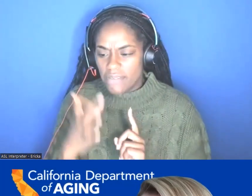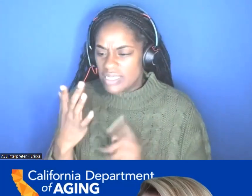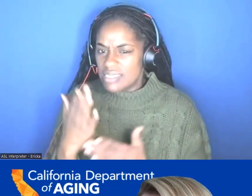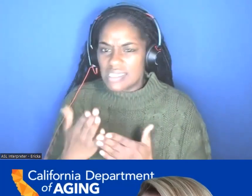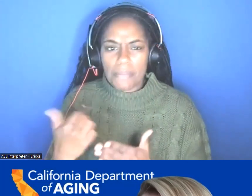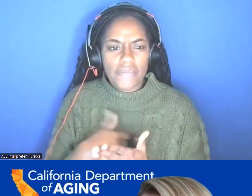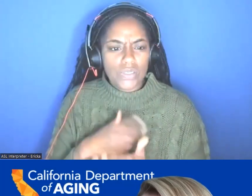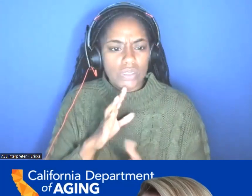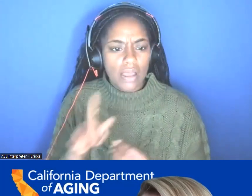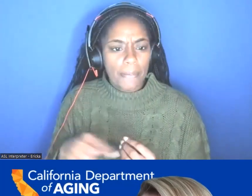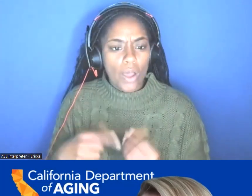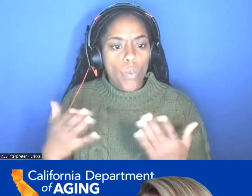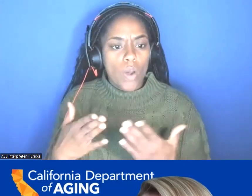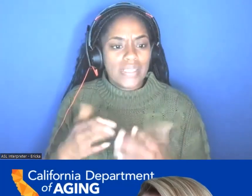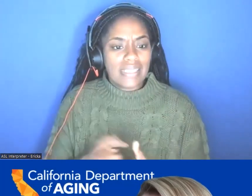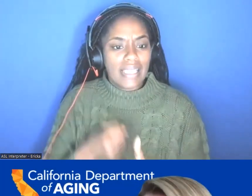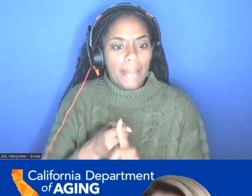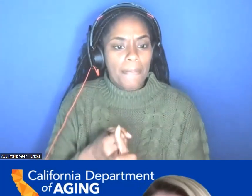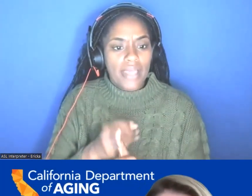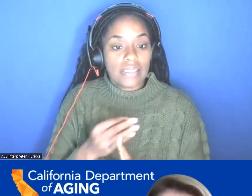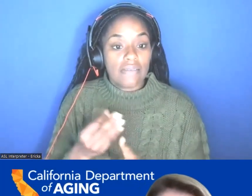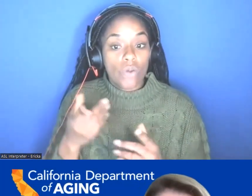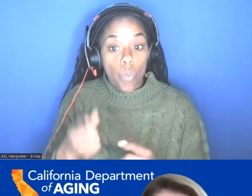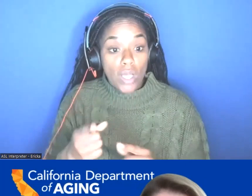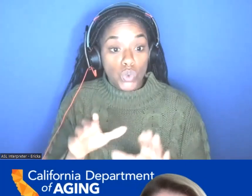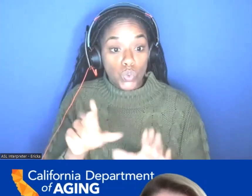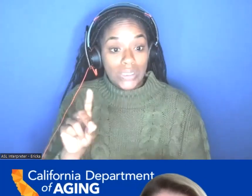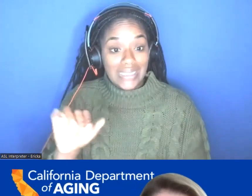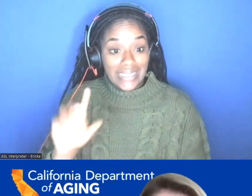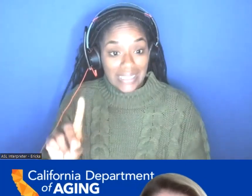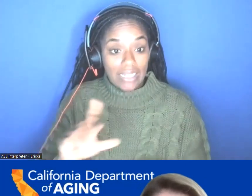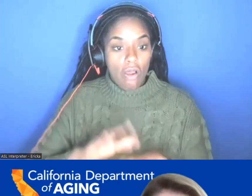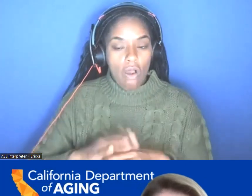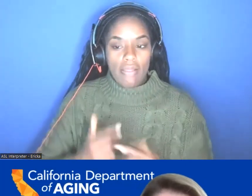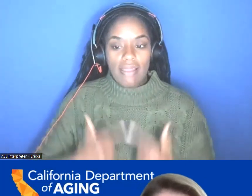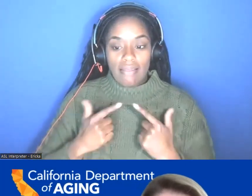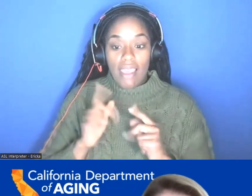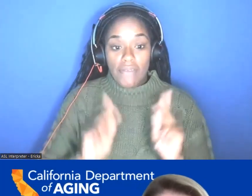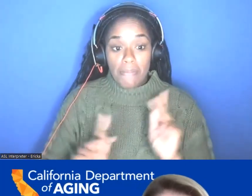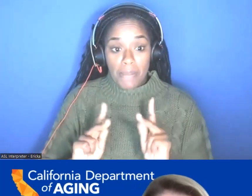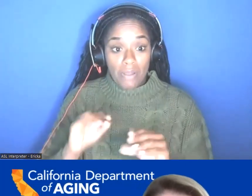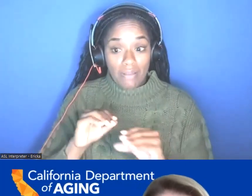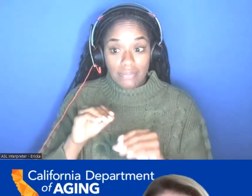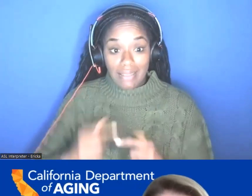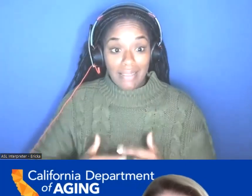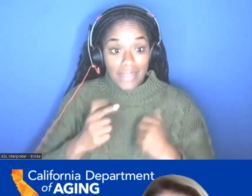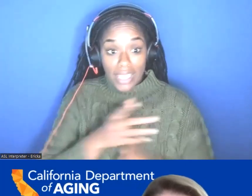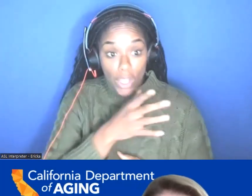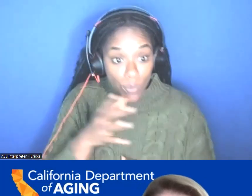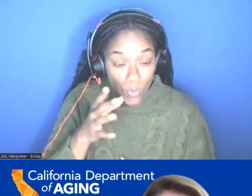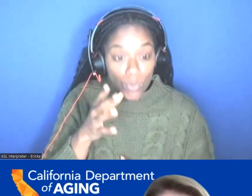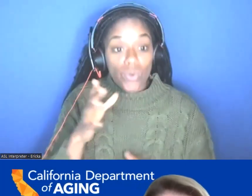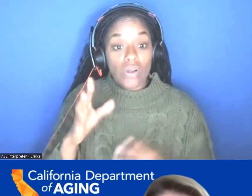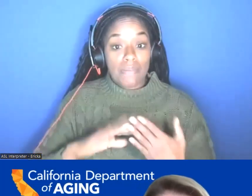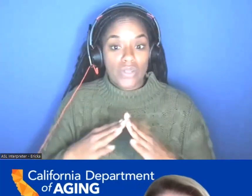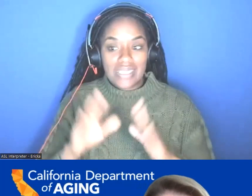talking about, and what was the impact of what you did on the lives of people living in rural communities who are diverse, whatever